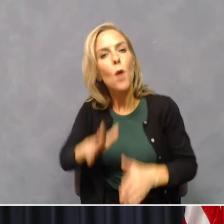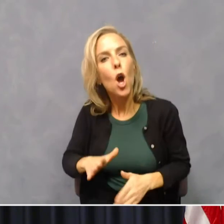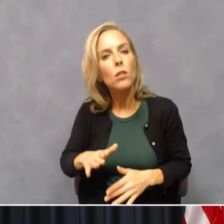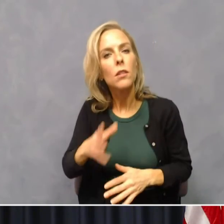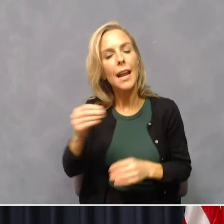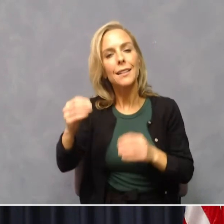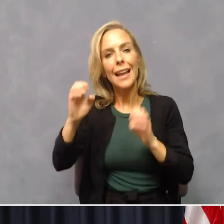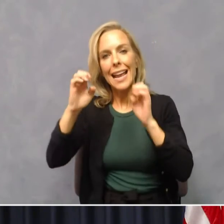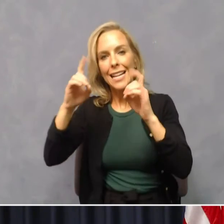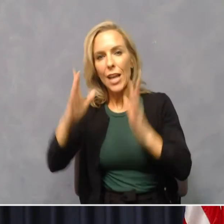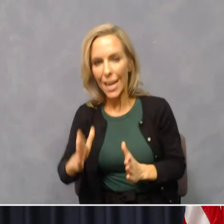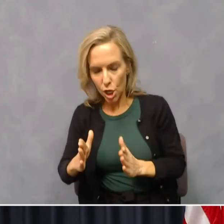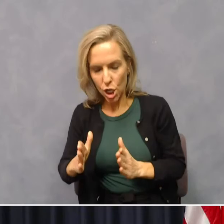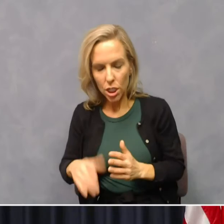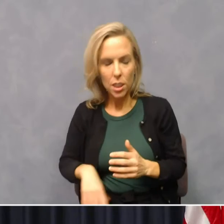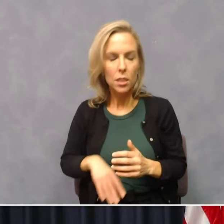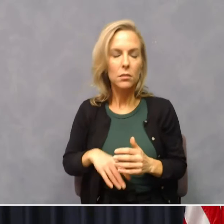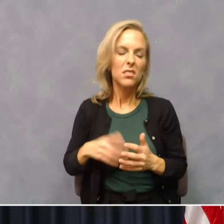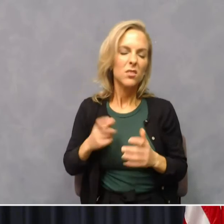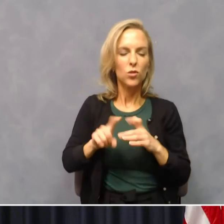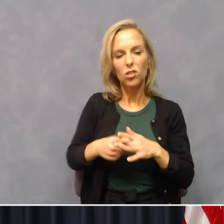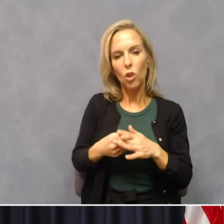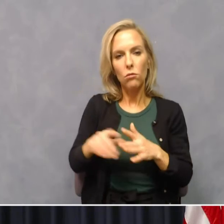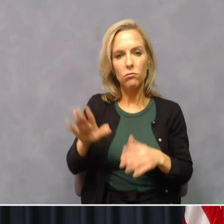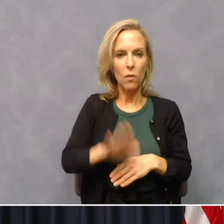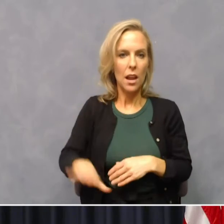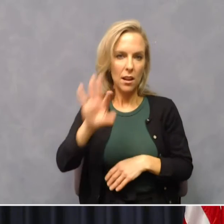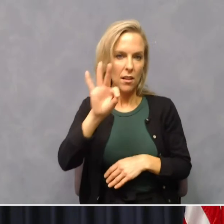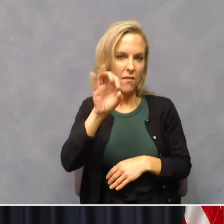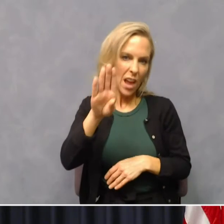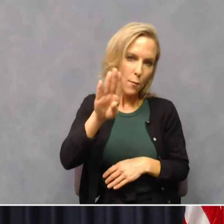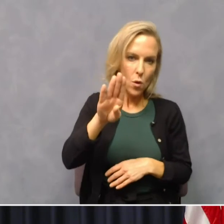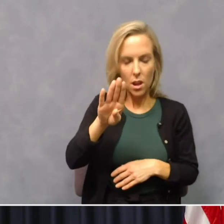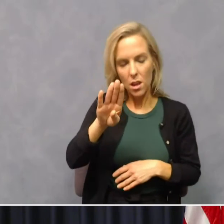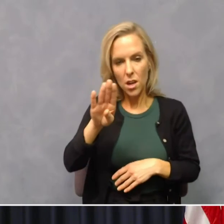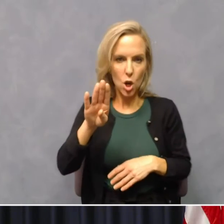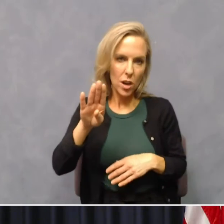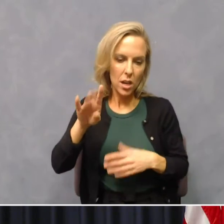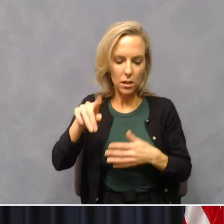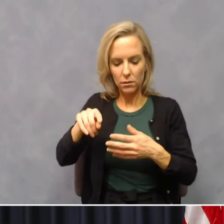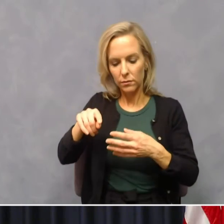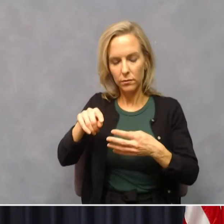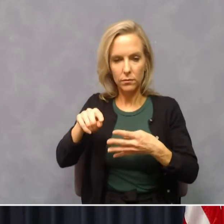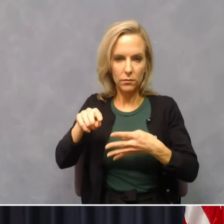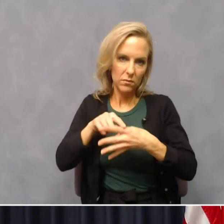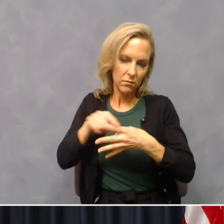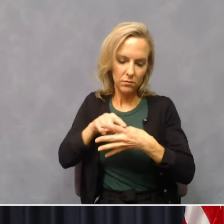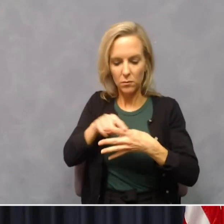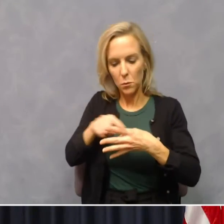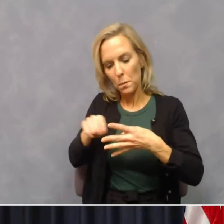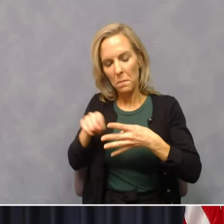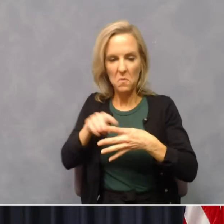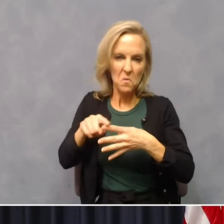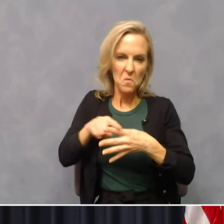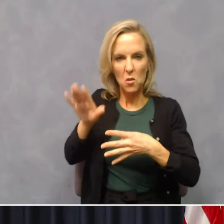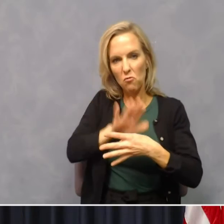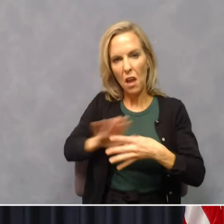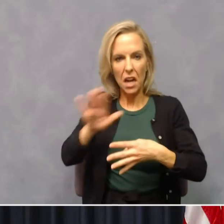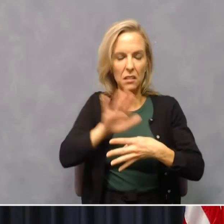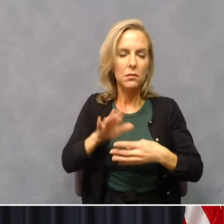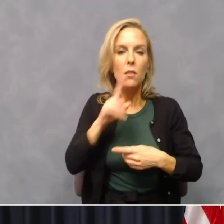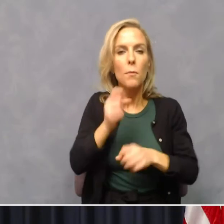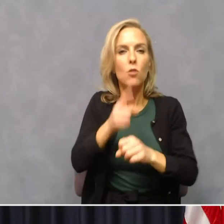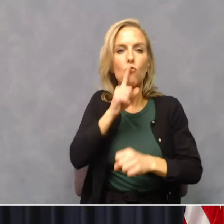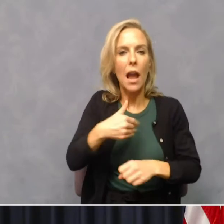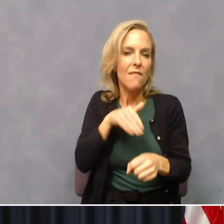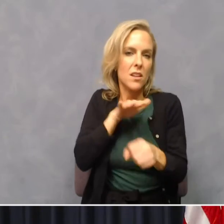begin, February 1st, plus or minus a week. We hope that we're having enough vaccine out